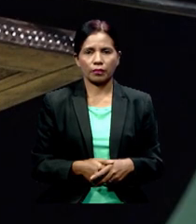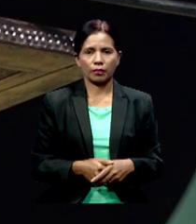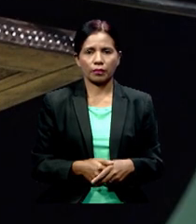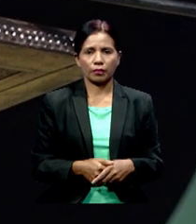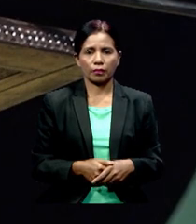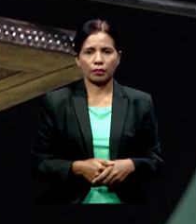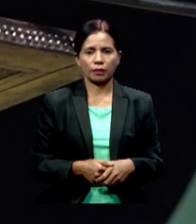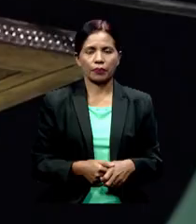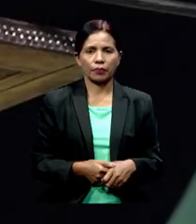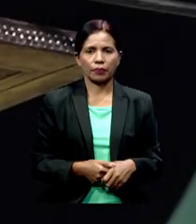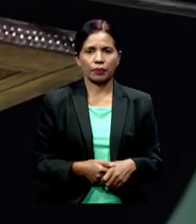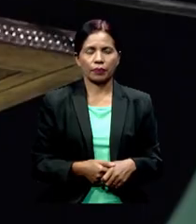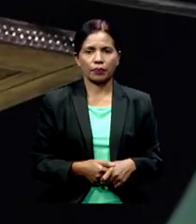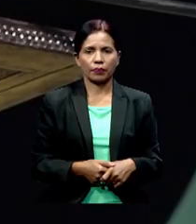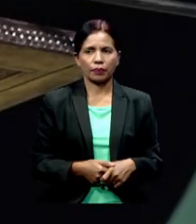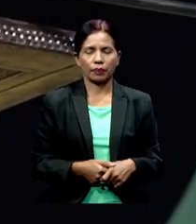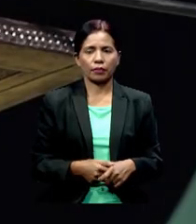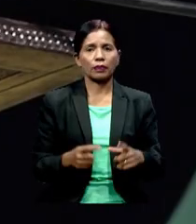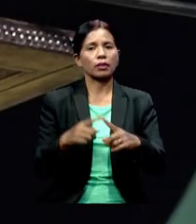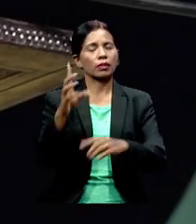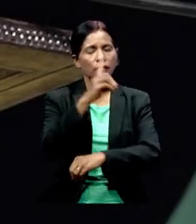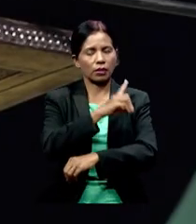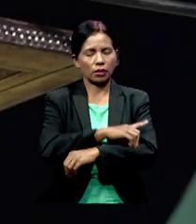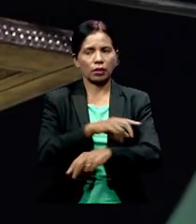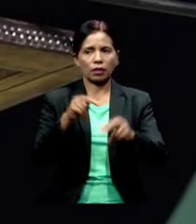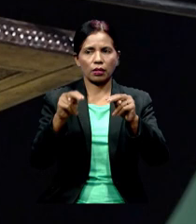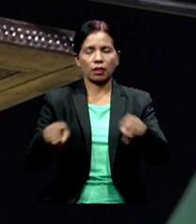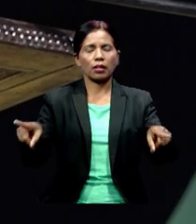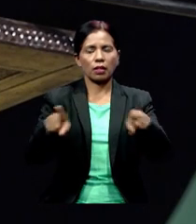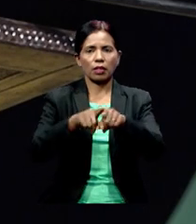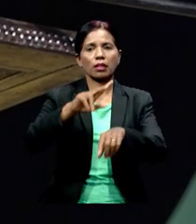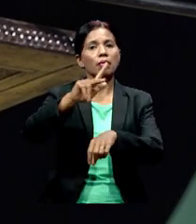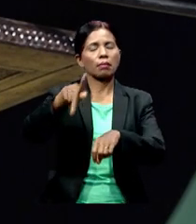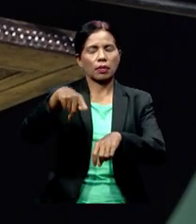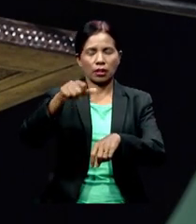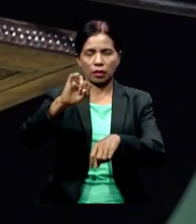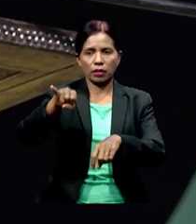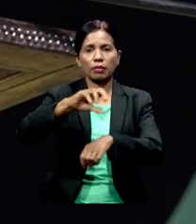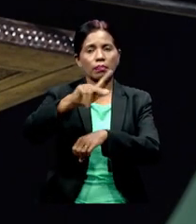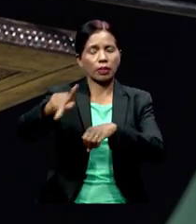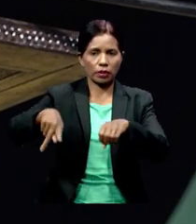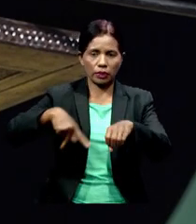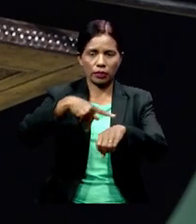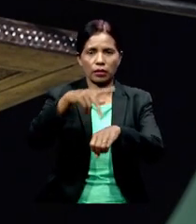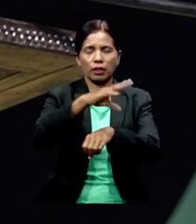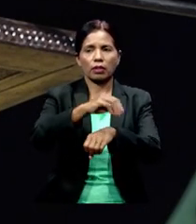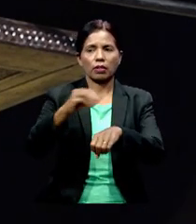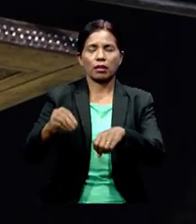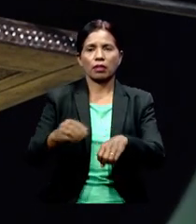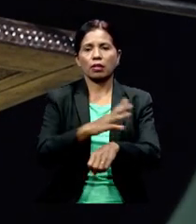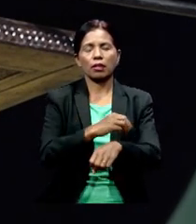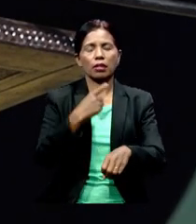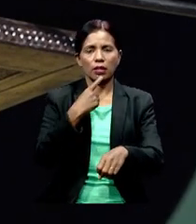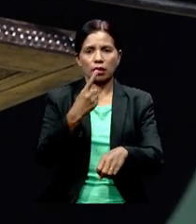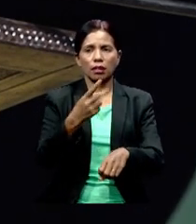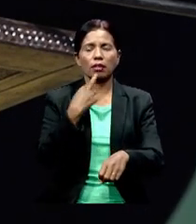tribe is left behind. Today, this same Pacific way can deliver Pacific solutions that will respond